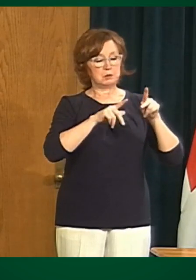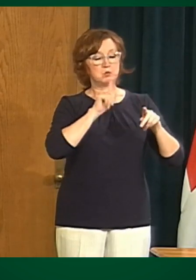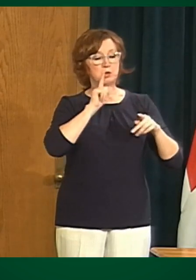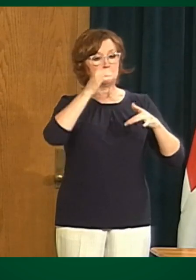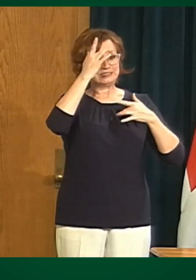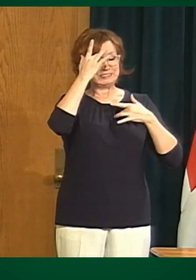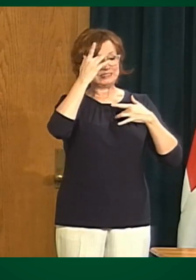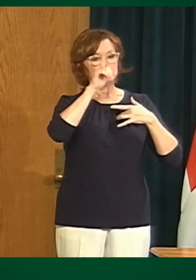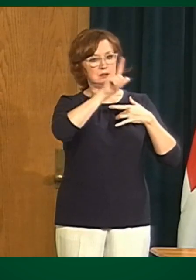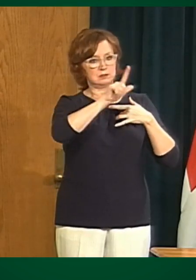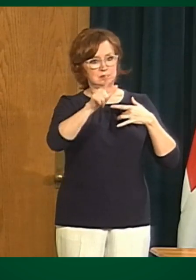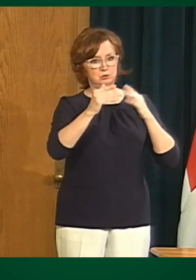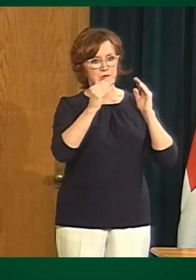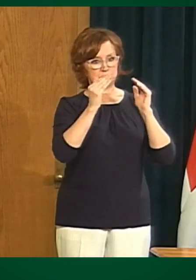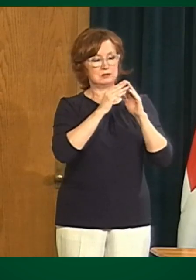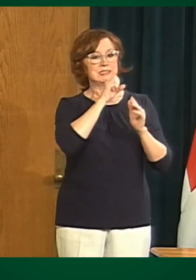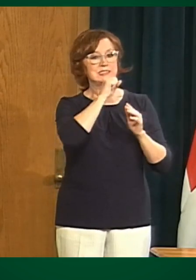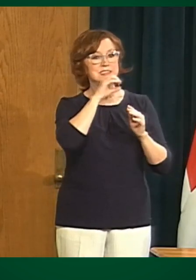sick?